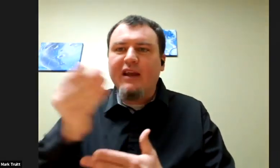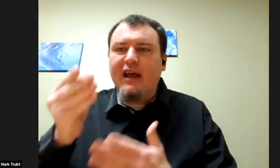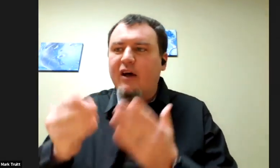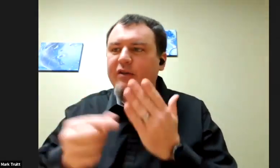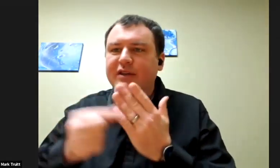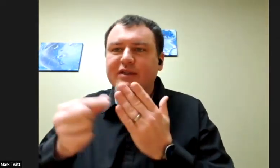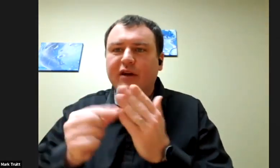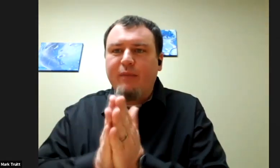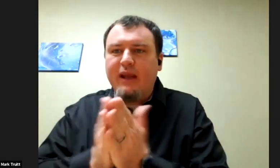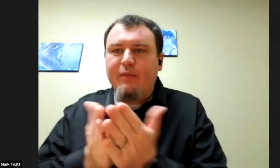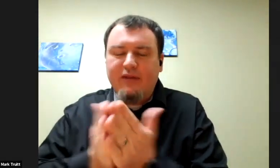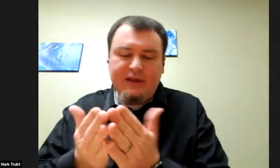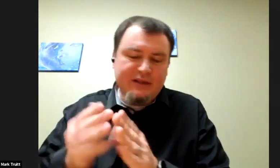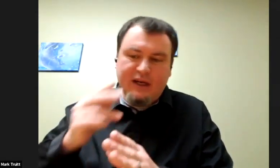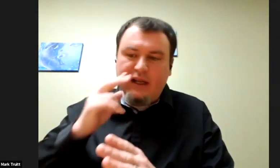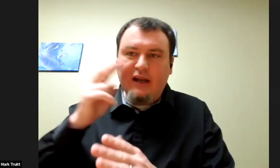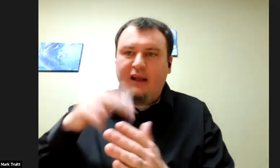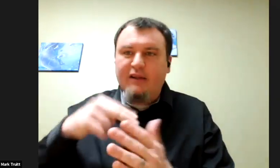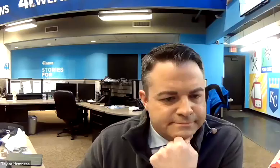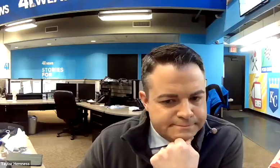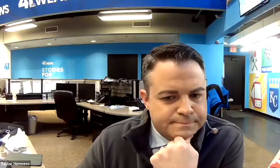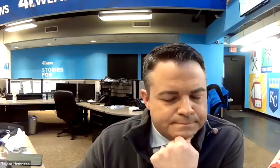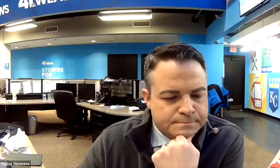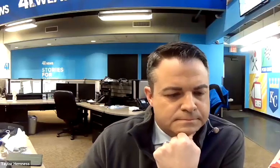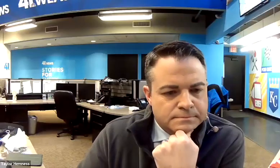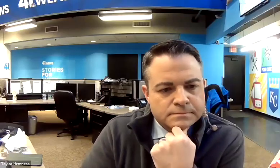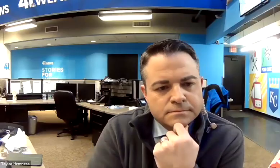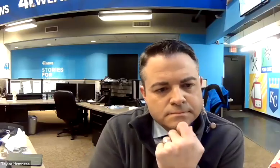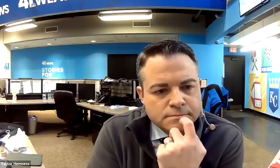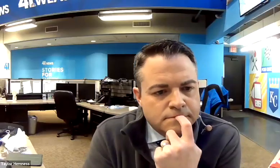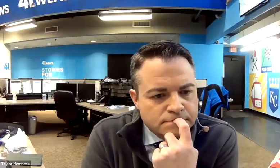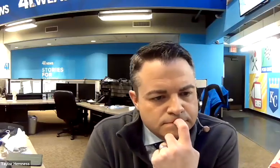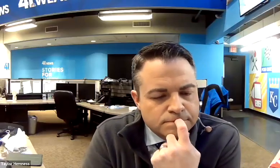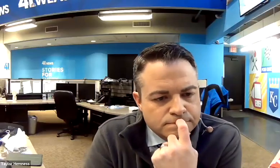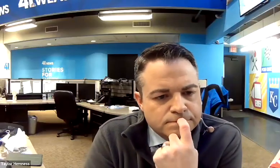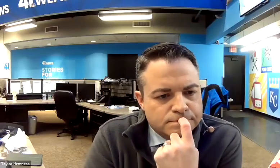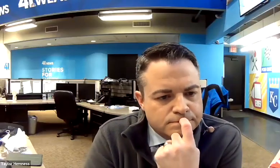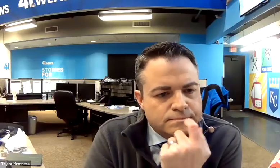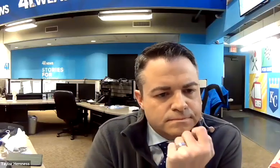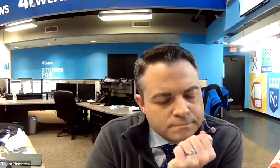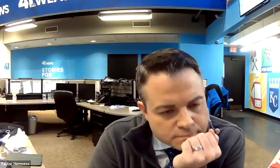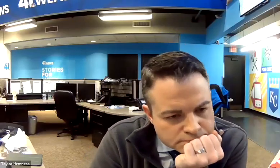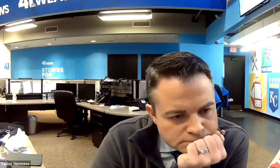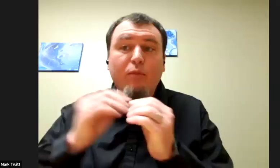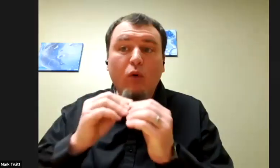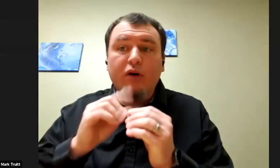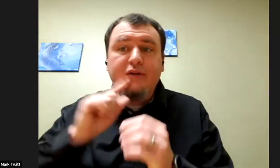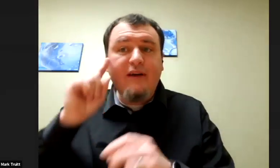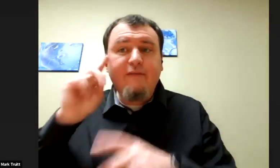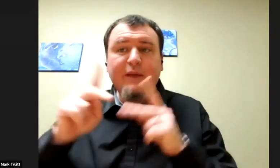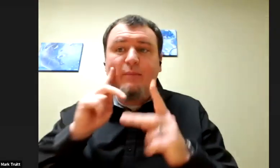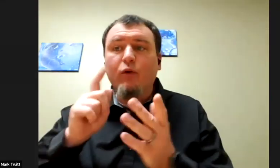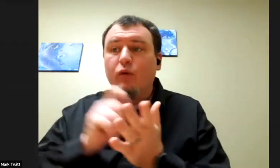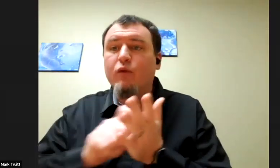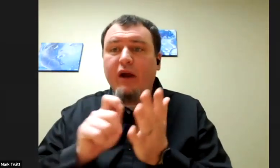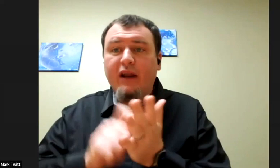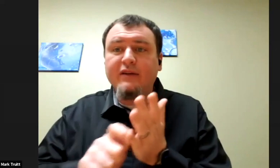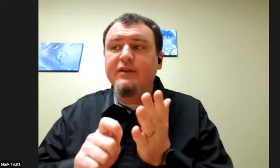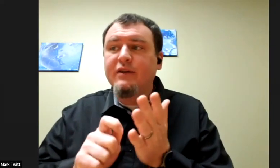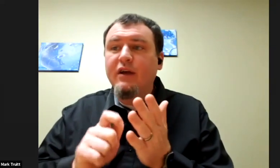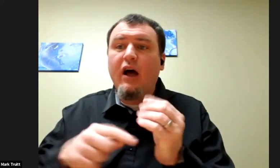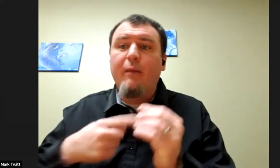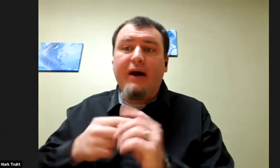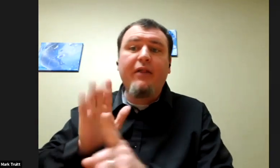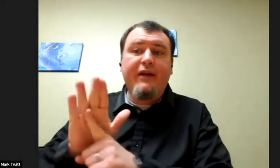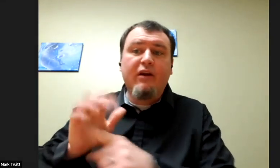people hand out these little paper things, and it usually has some kind of pull to it. I think if more deaf people would